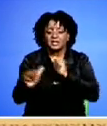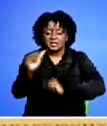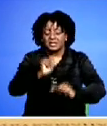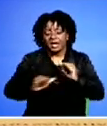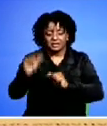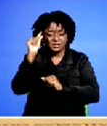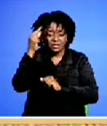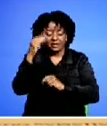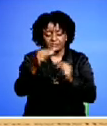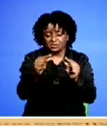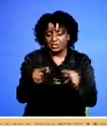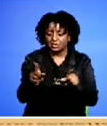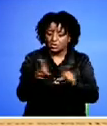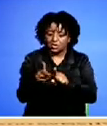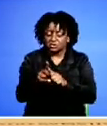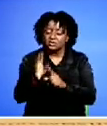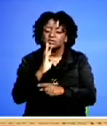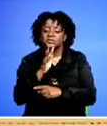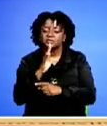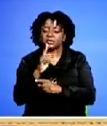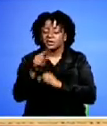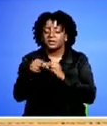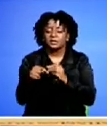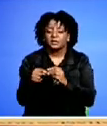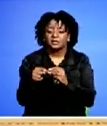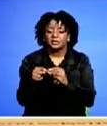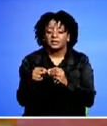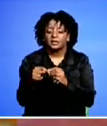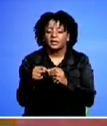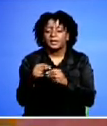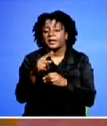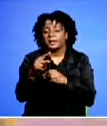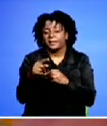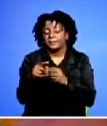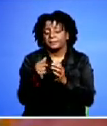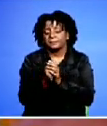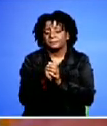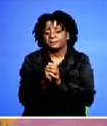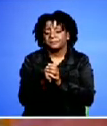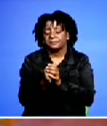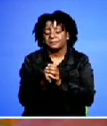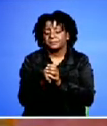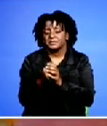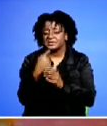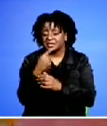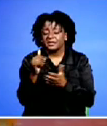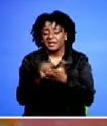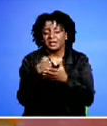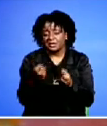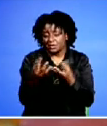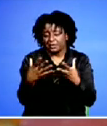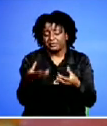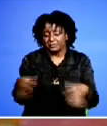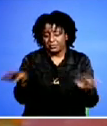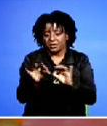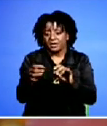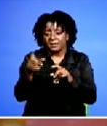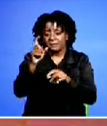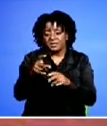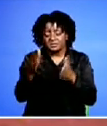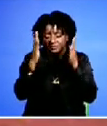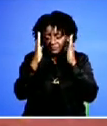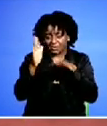Governor General also emphasized that a much importance must be placed on teaching young Bahamians about their